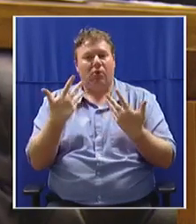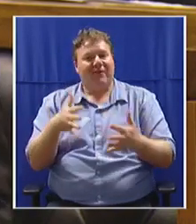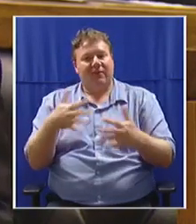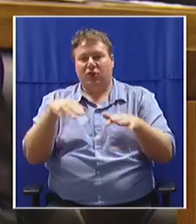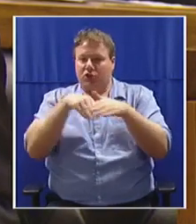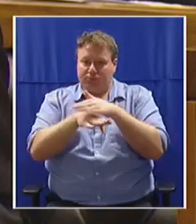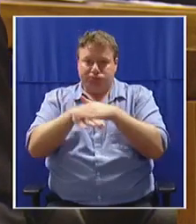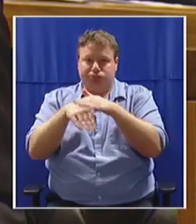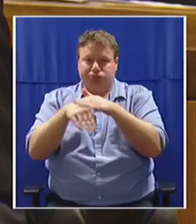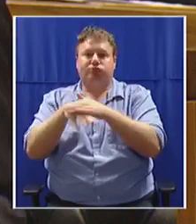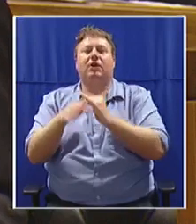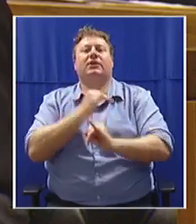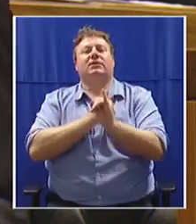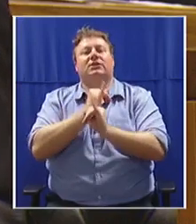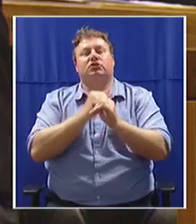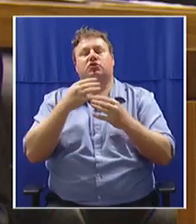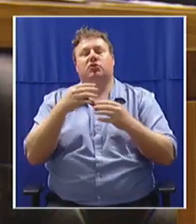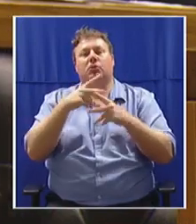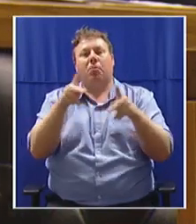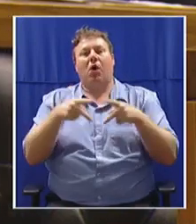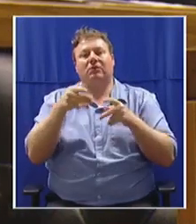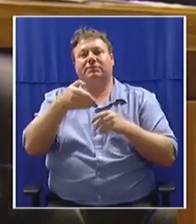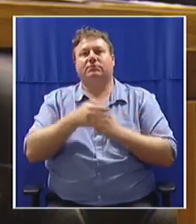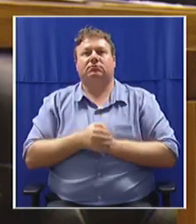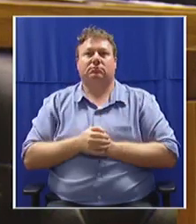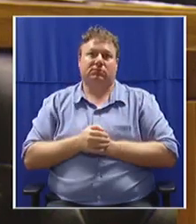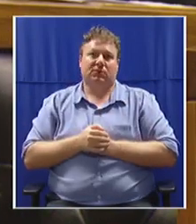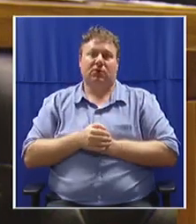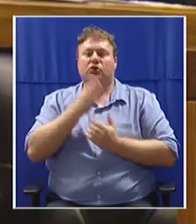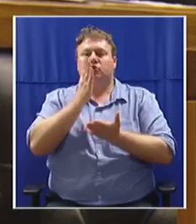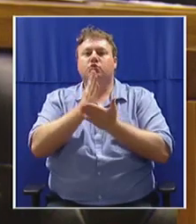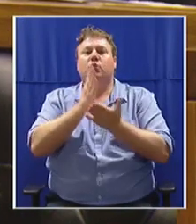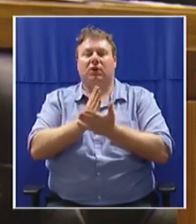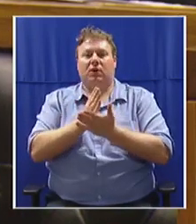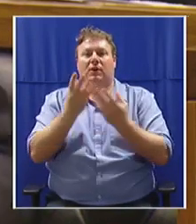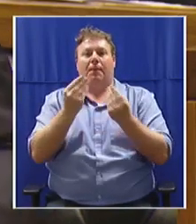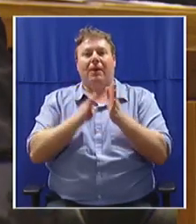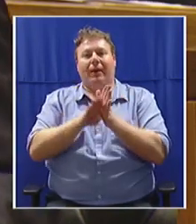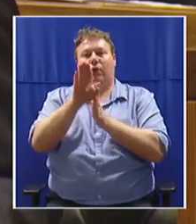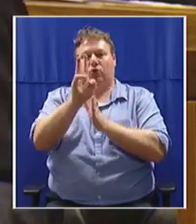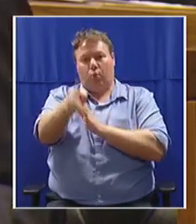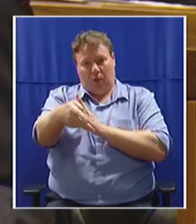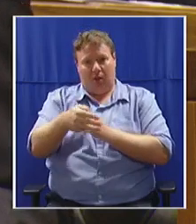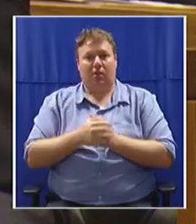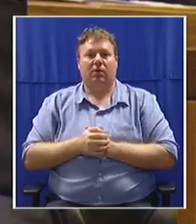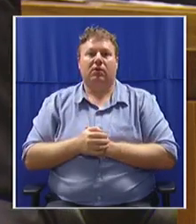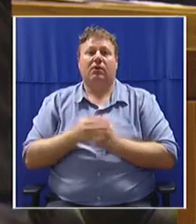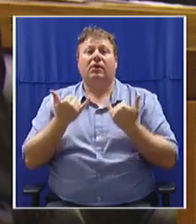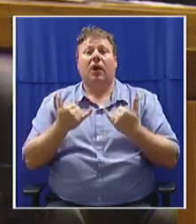those industrial parks. And we are sure that the number will increase. Now, what is